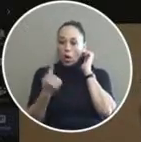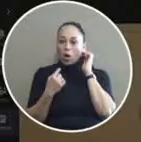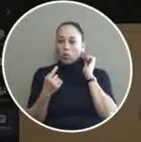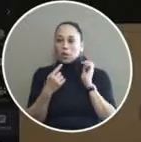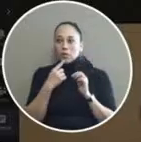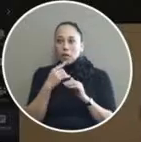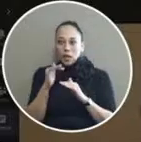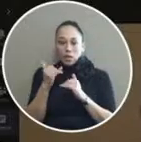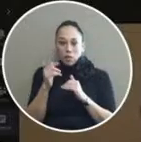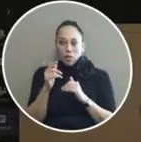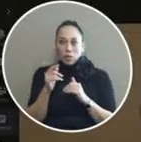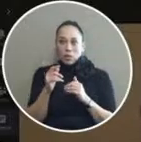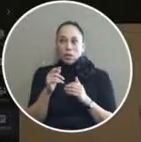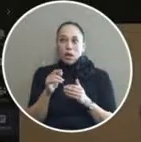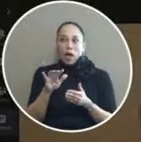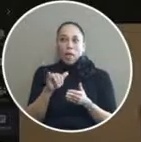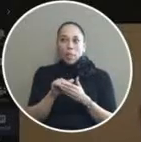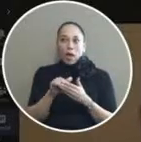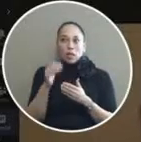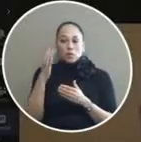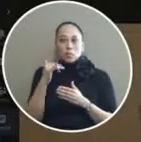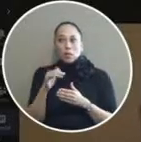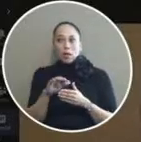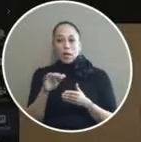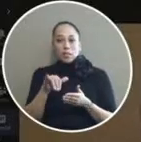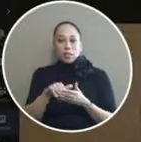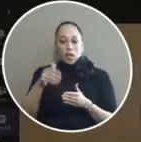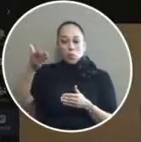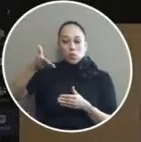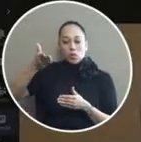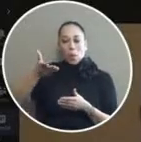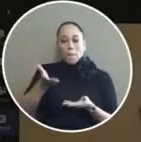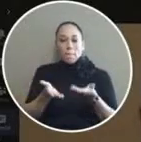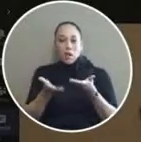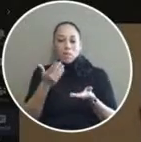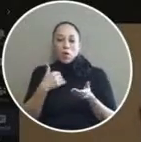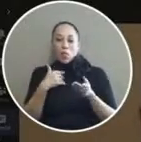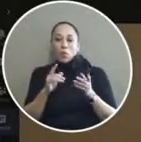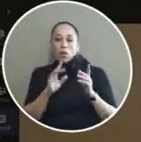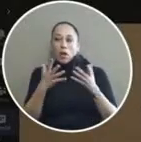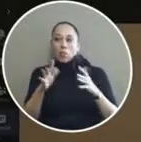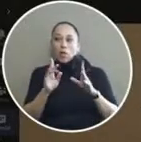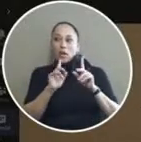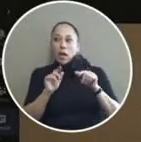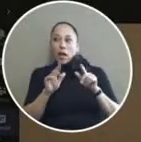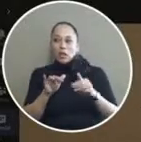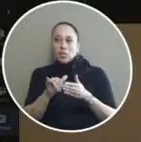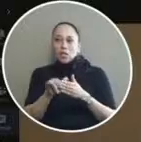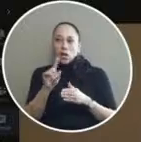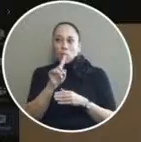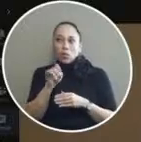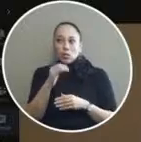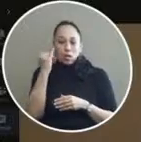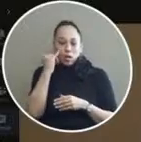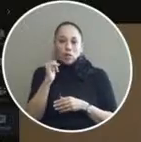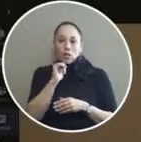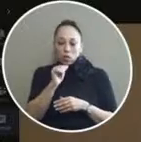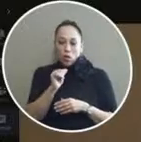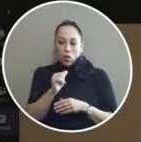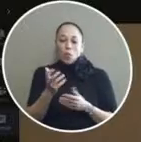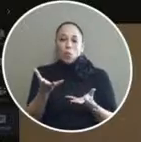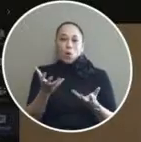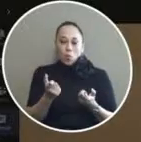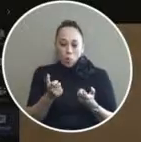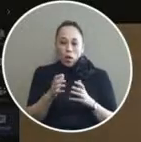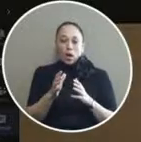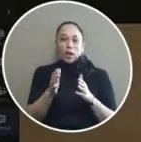your questions to the end. And that's because during our presentation, we probably will answer those questions. And if we don't, then absolutely we want to